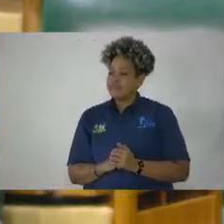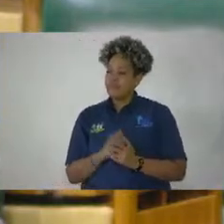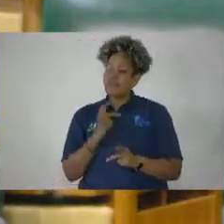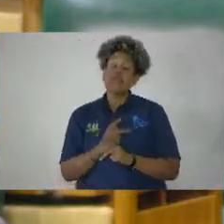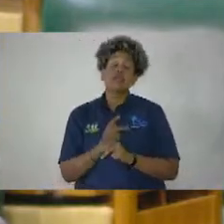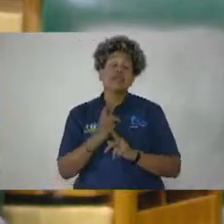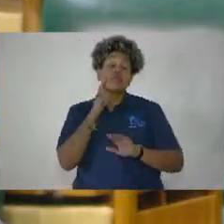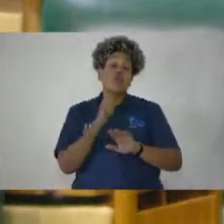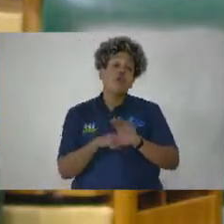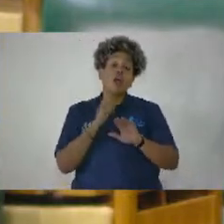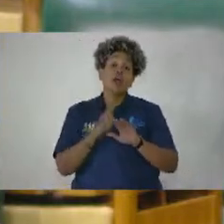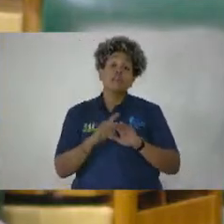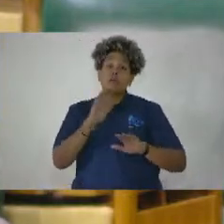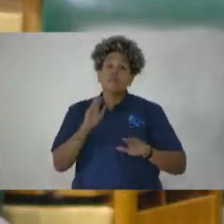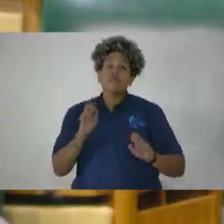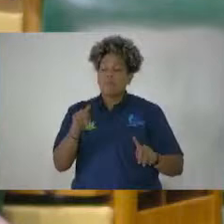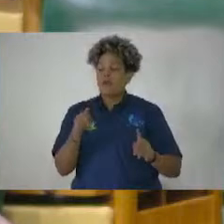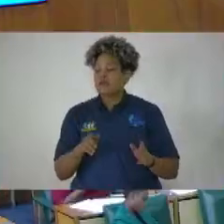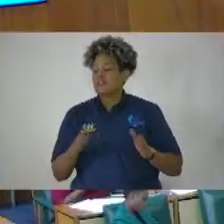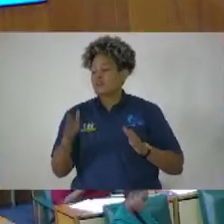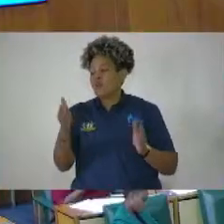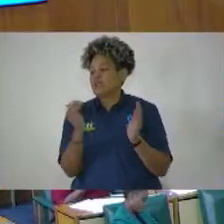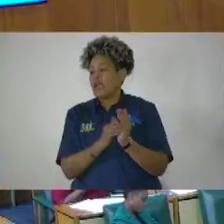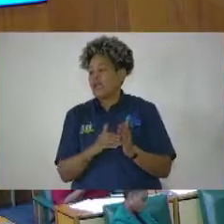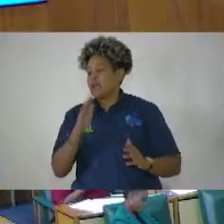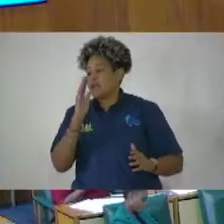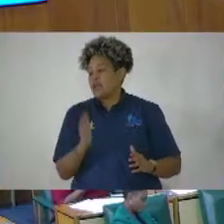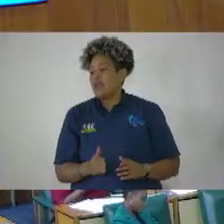ever traverse this course again. Never.